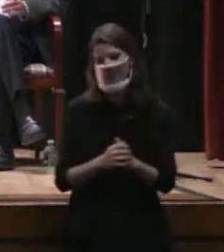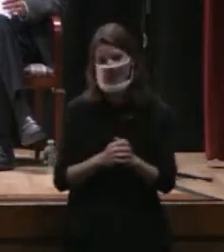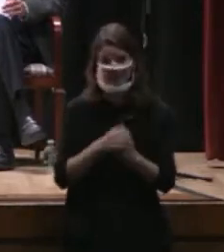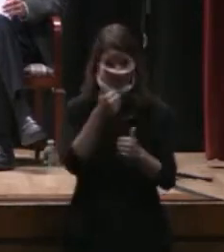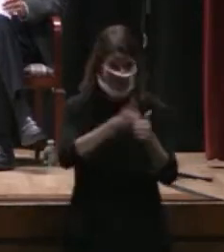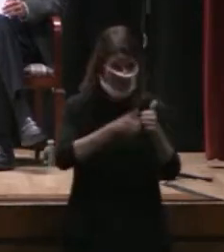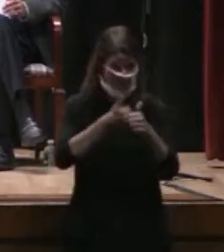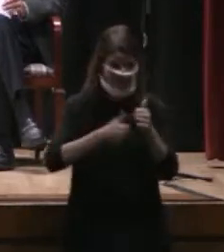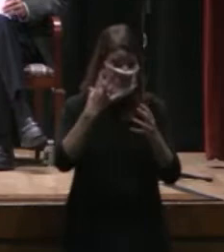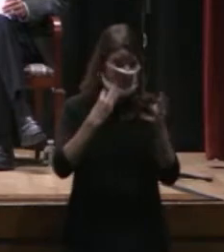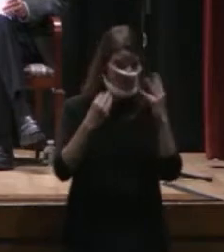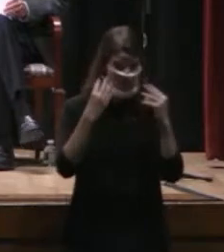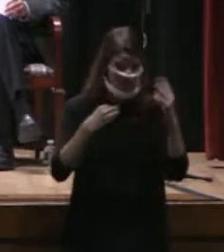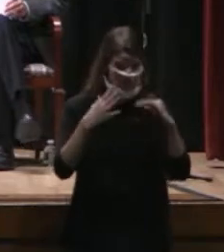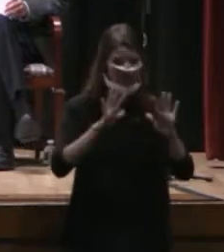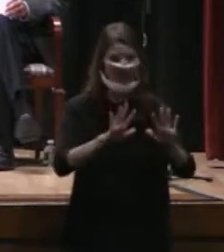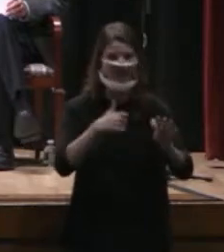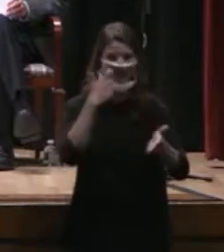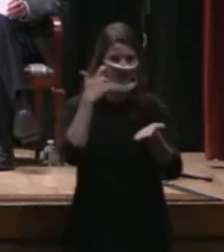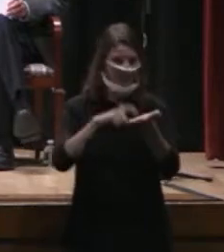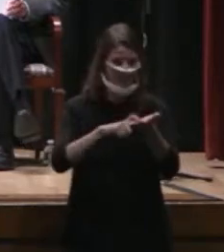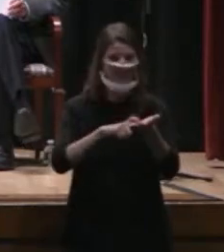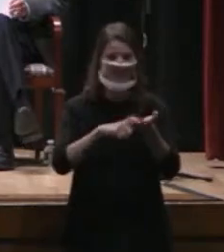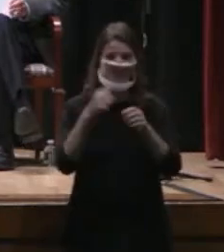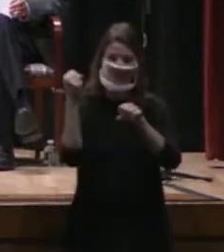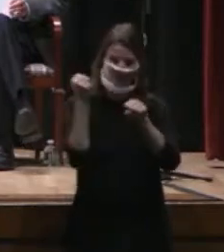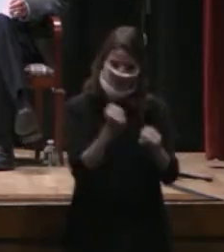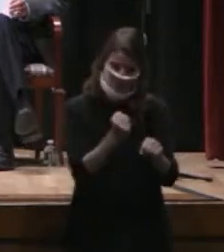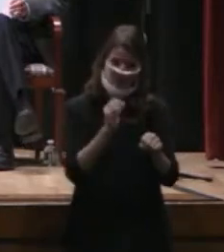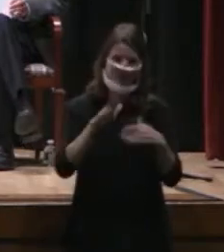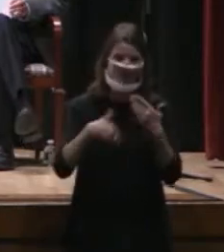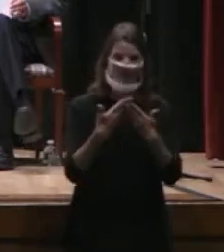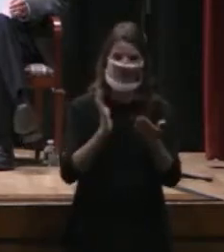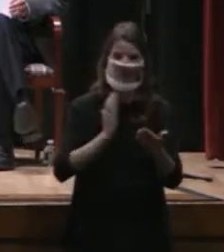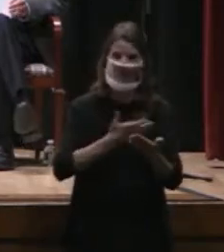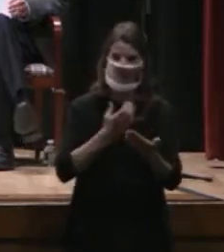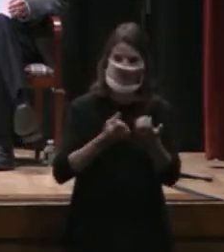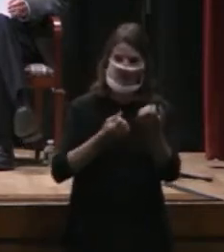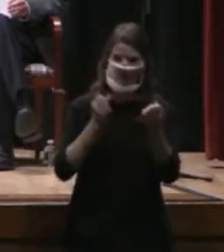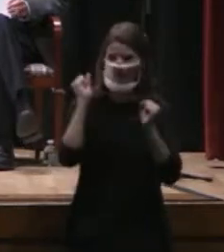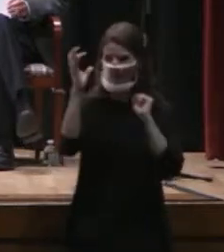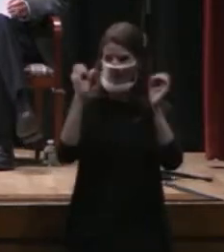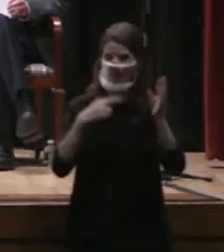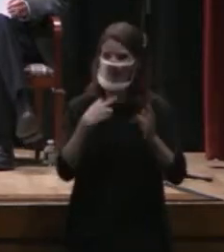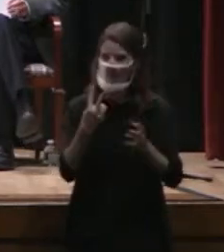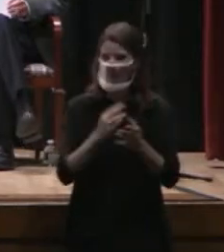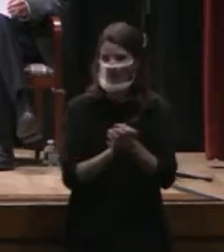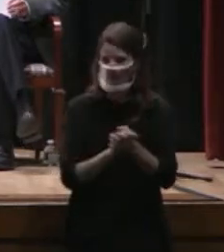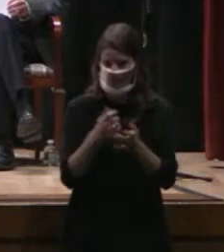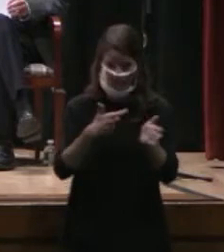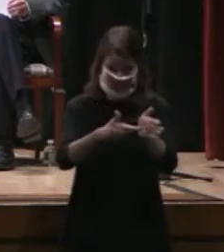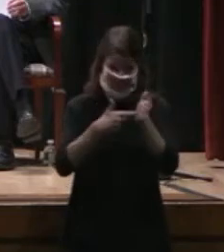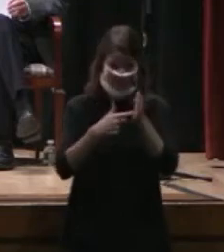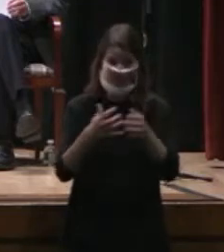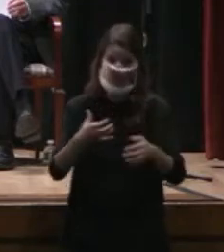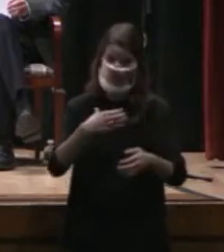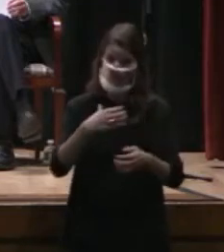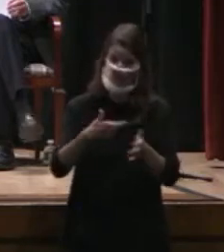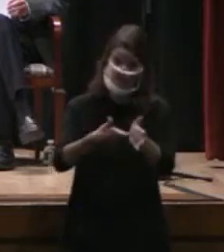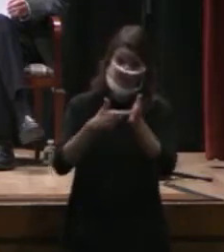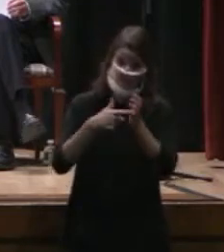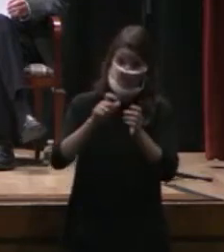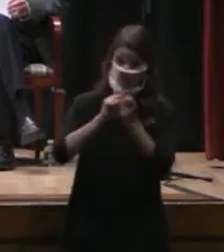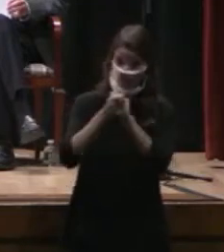these experiences reminded me of the power of our voices and the ongoing need to demand change and to